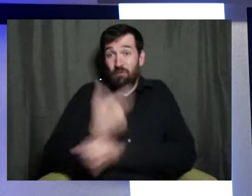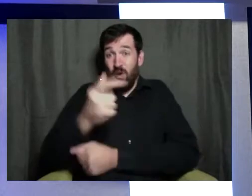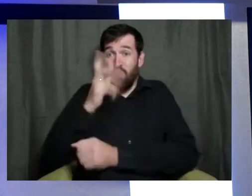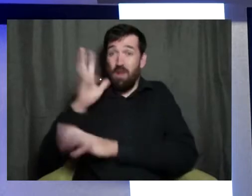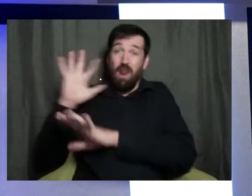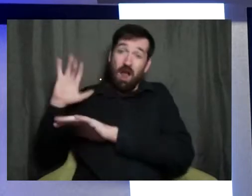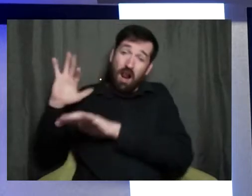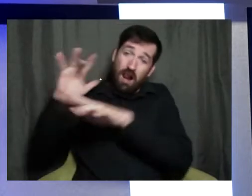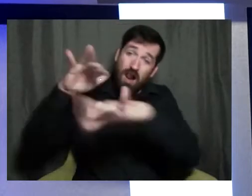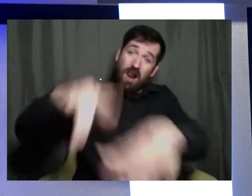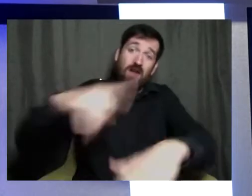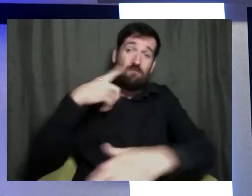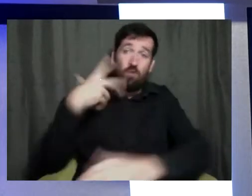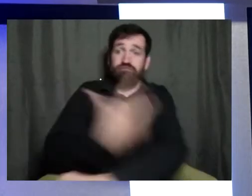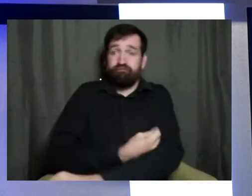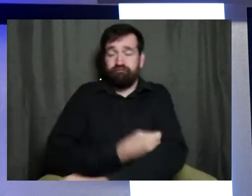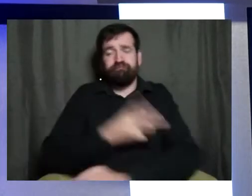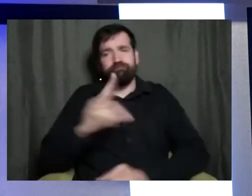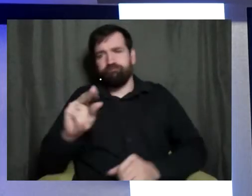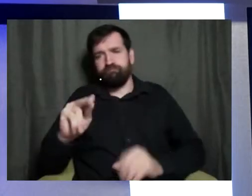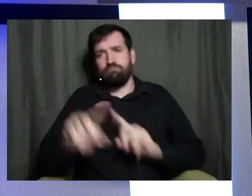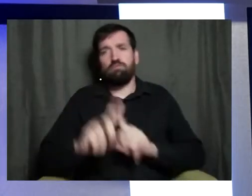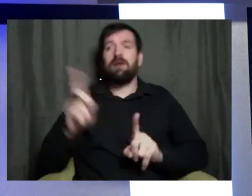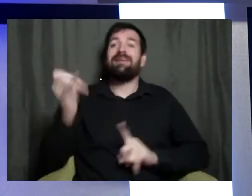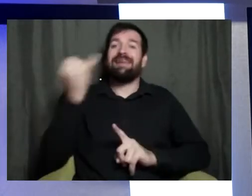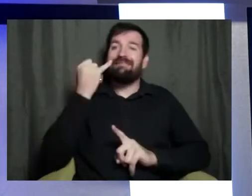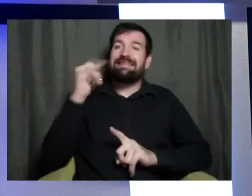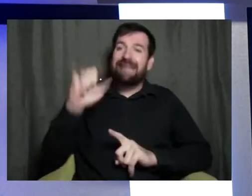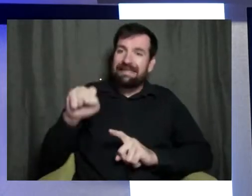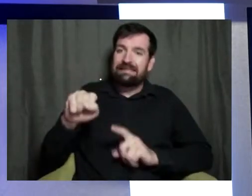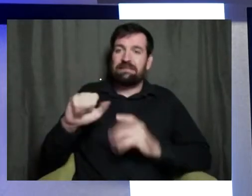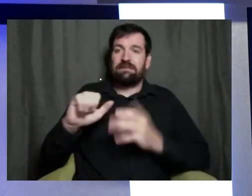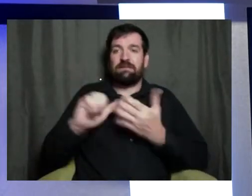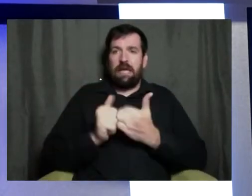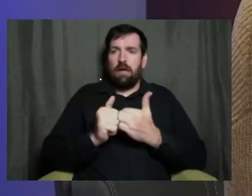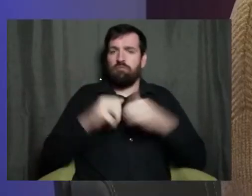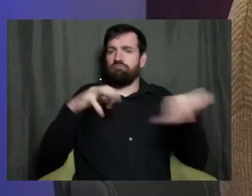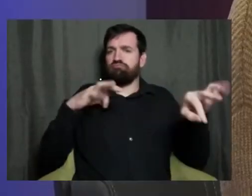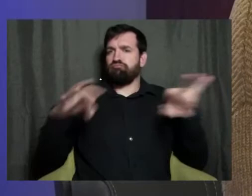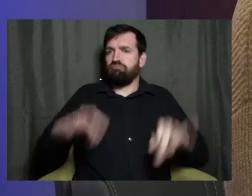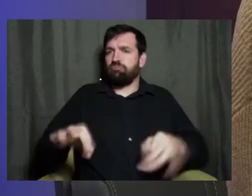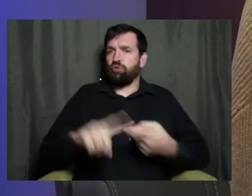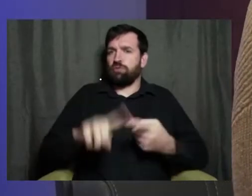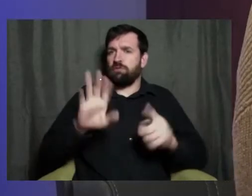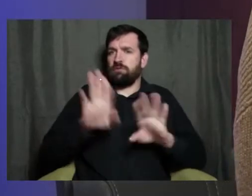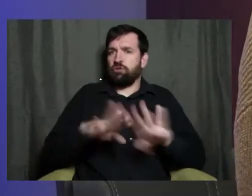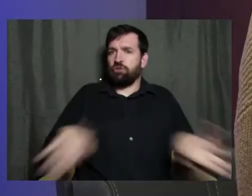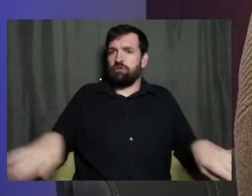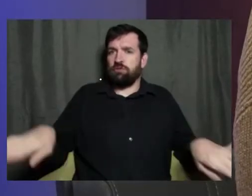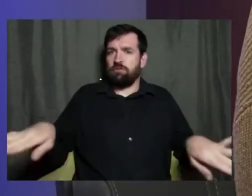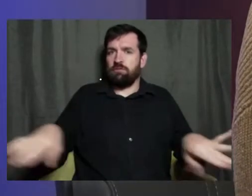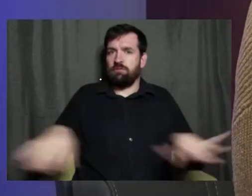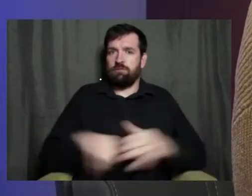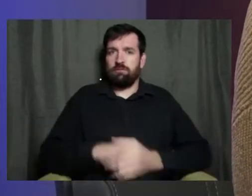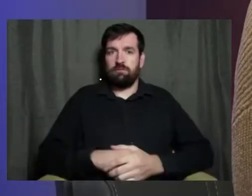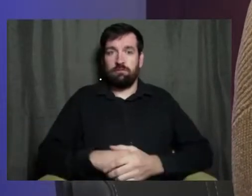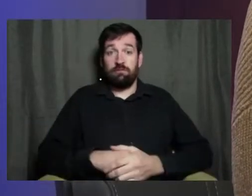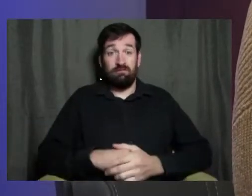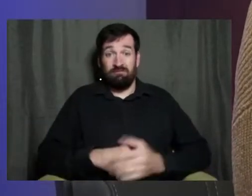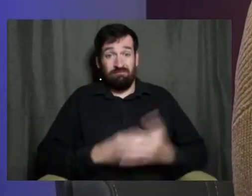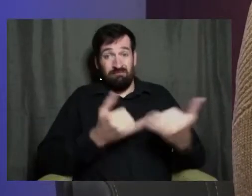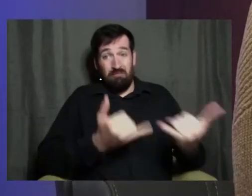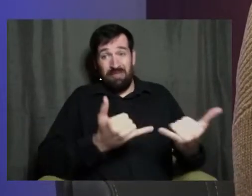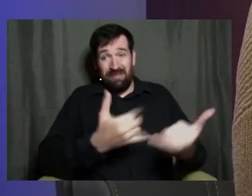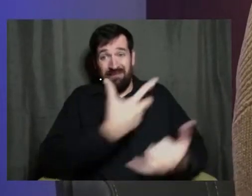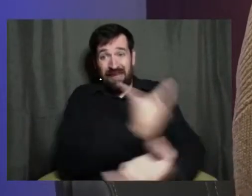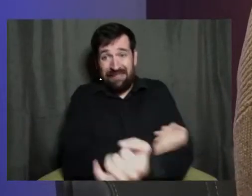kids. But for those who are, how do we start telling our kids about it? I don't separate this vaccine from any other